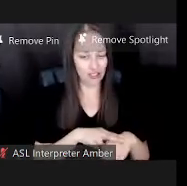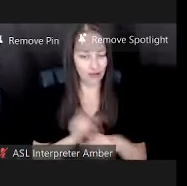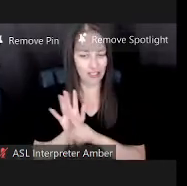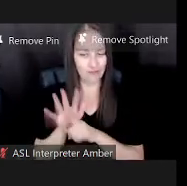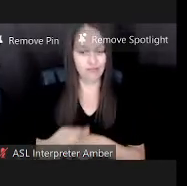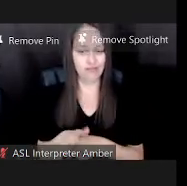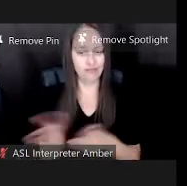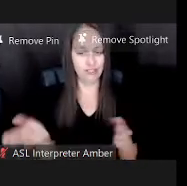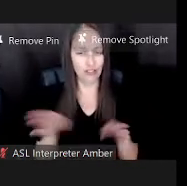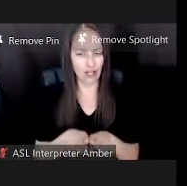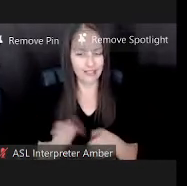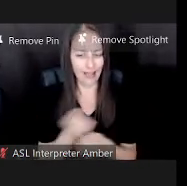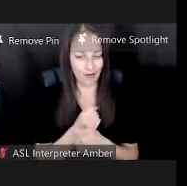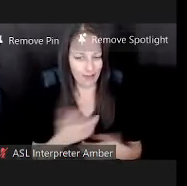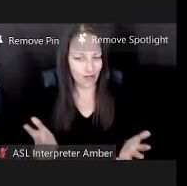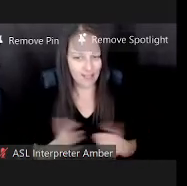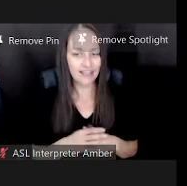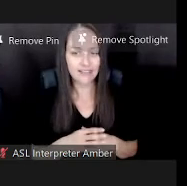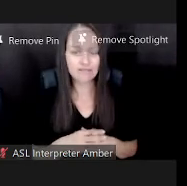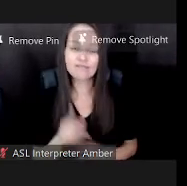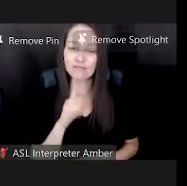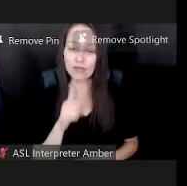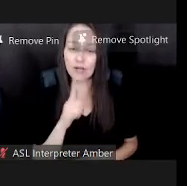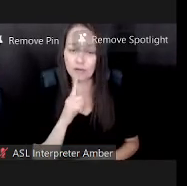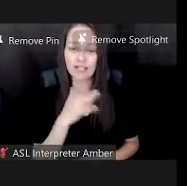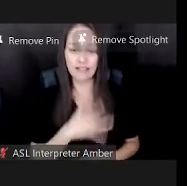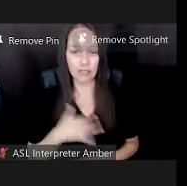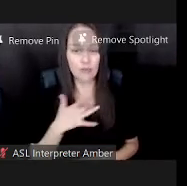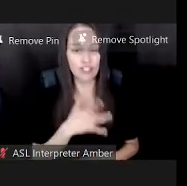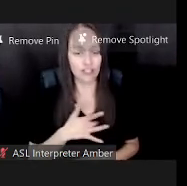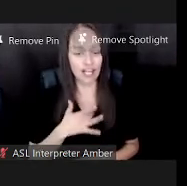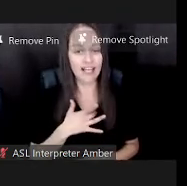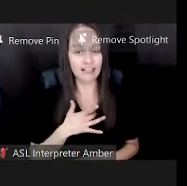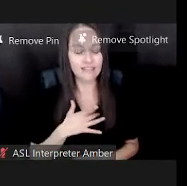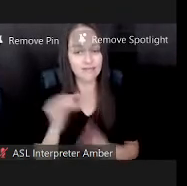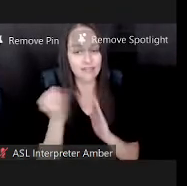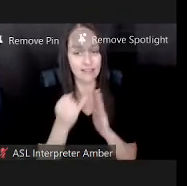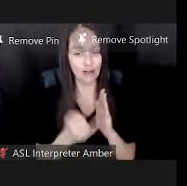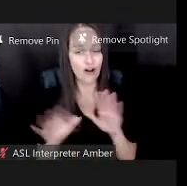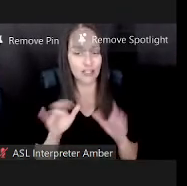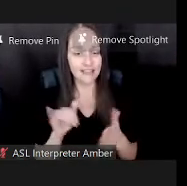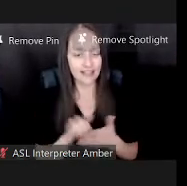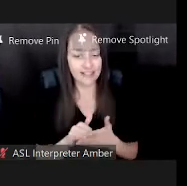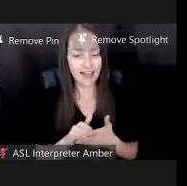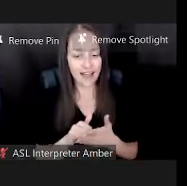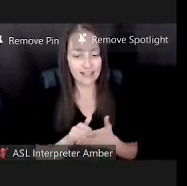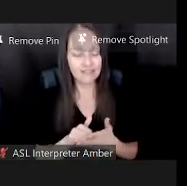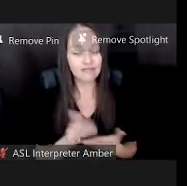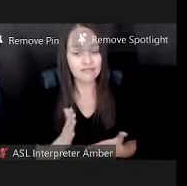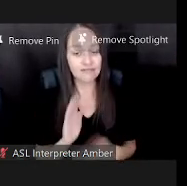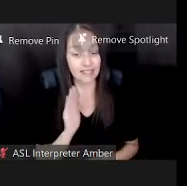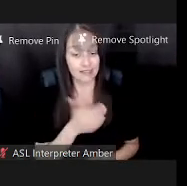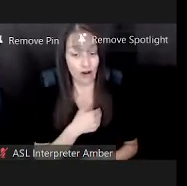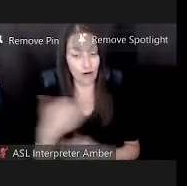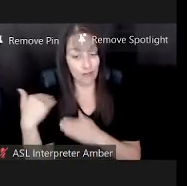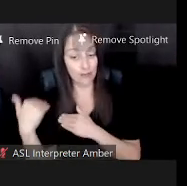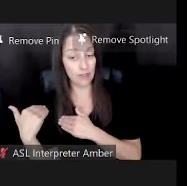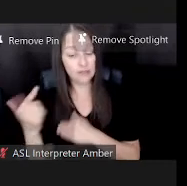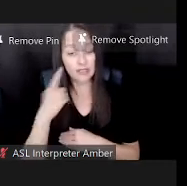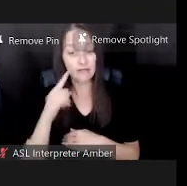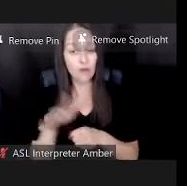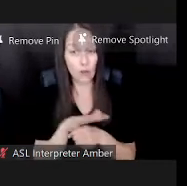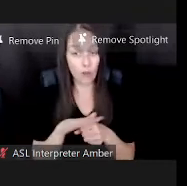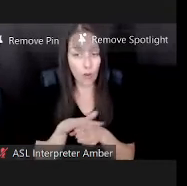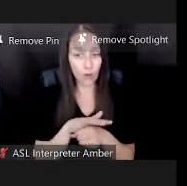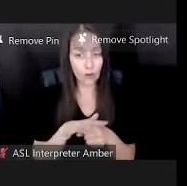So I appreciate so much that art does that. Art might be mm-hmm. one of the only ways that we get to do that, is our responsibility to the local is